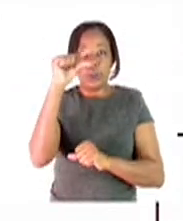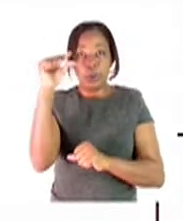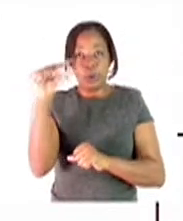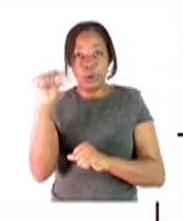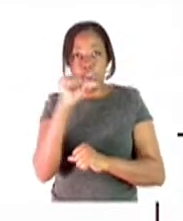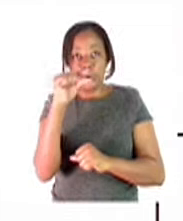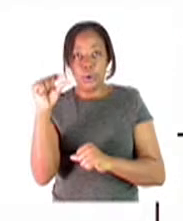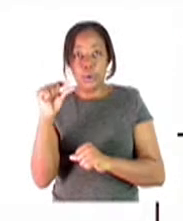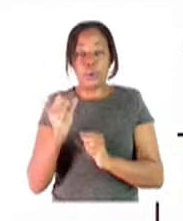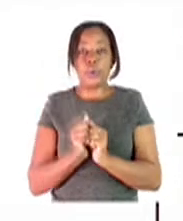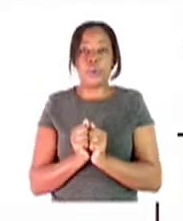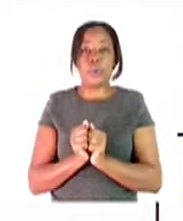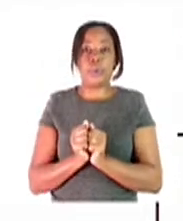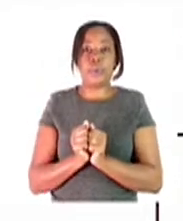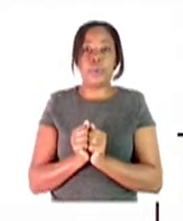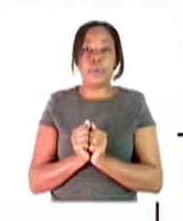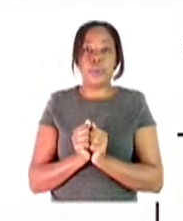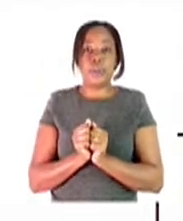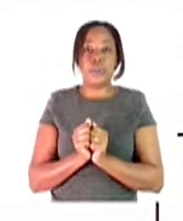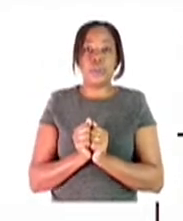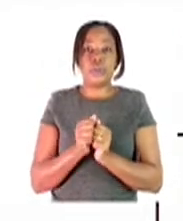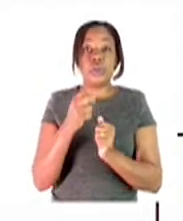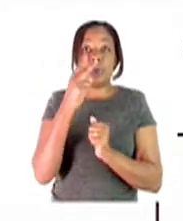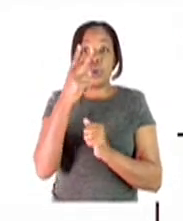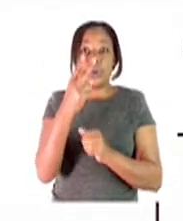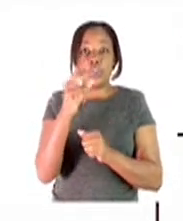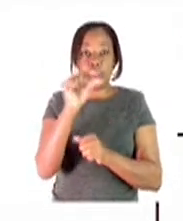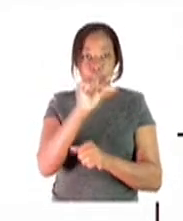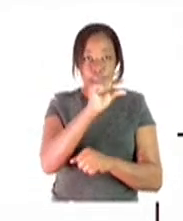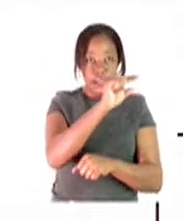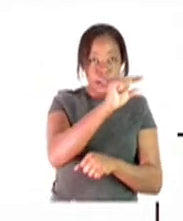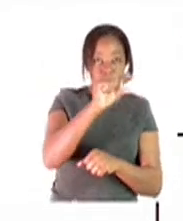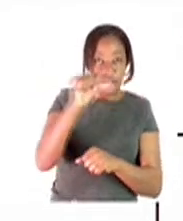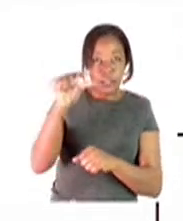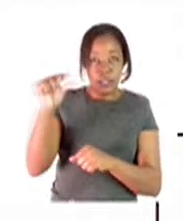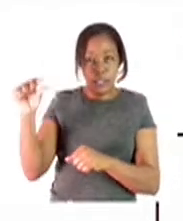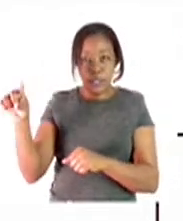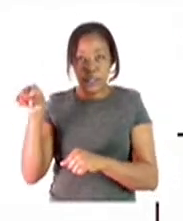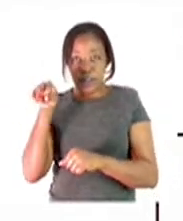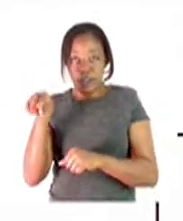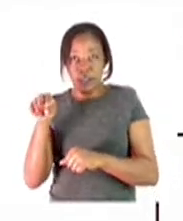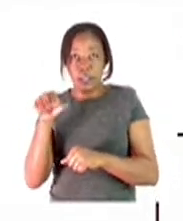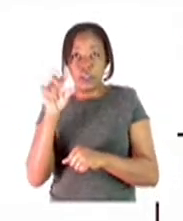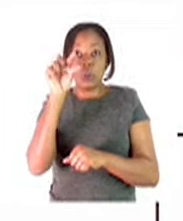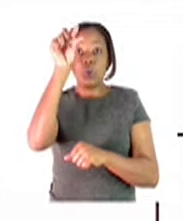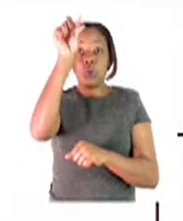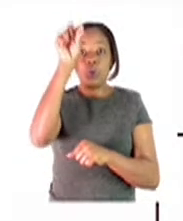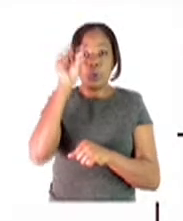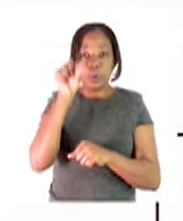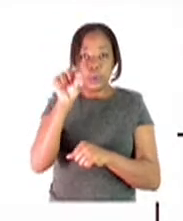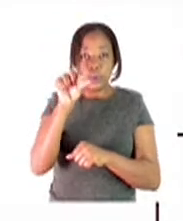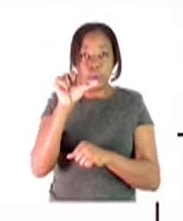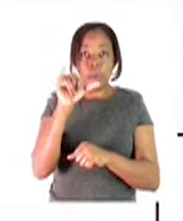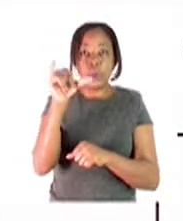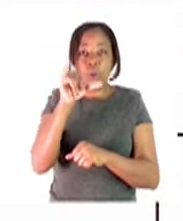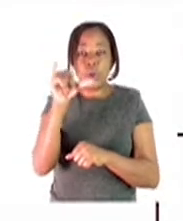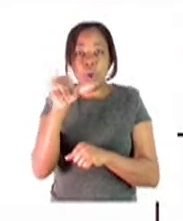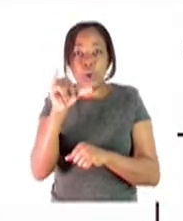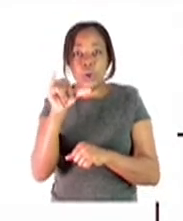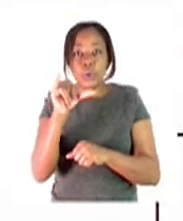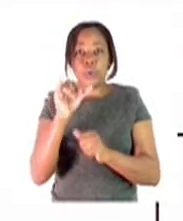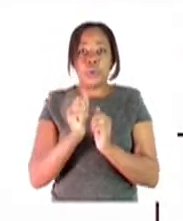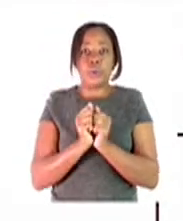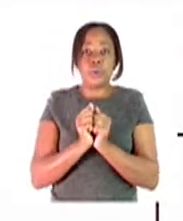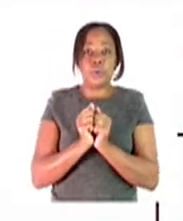Which joining sentence should I use? Joining word, excuse. Okay, let's read the conjunctions first, those joining